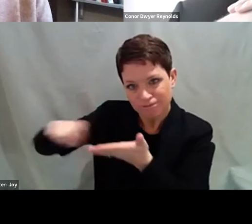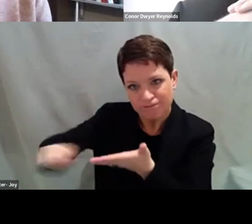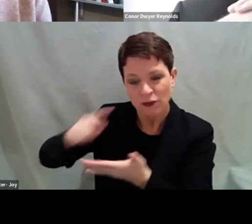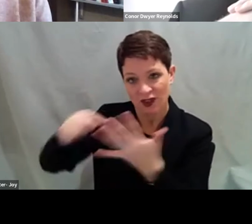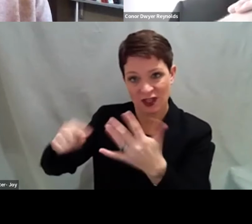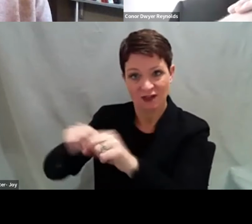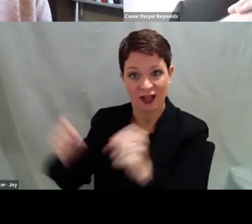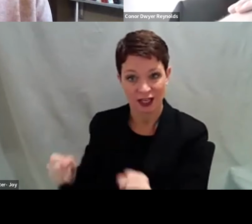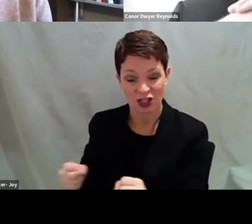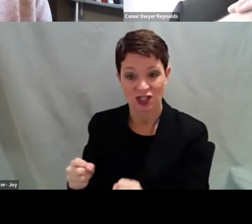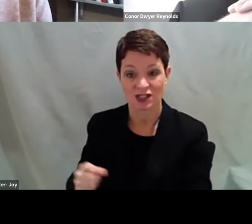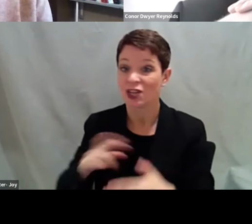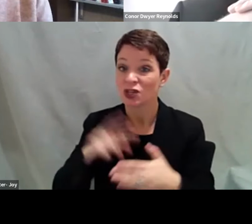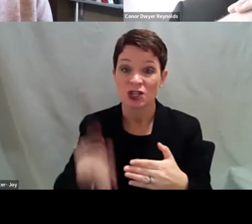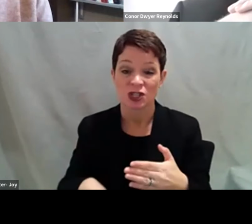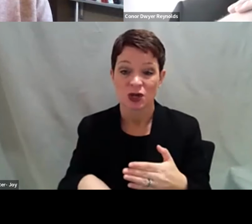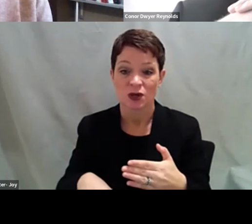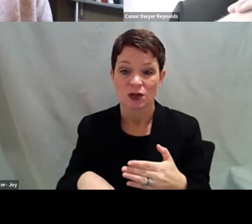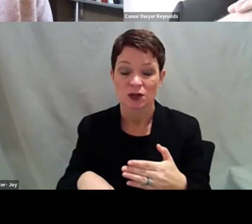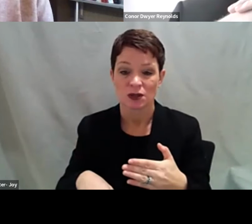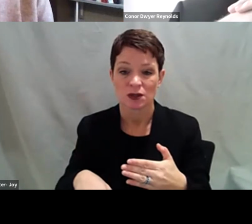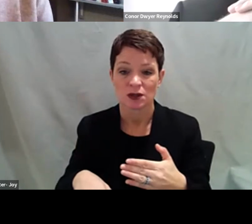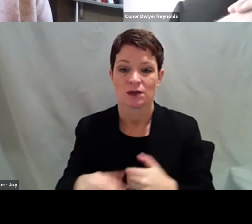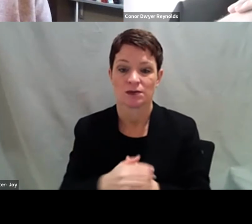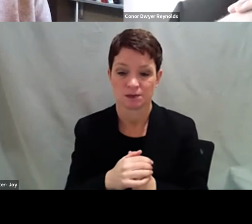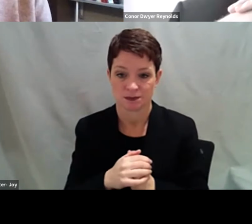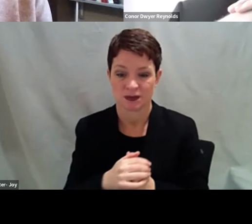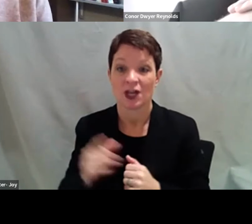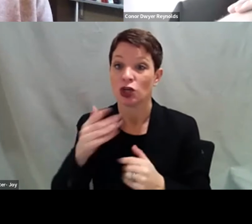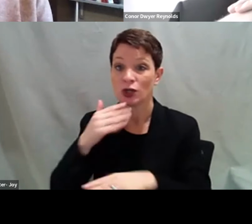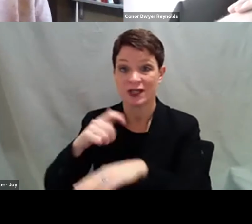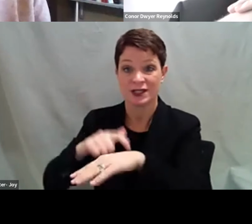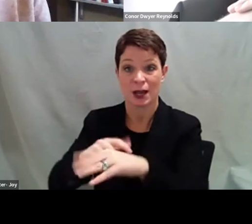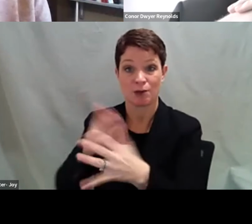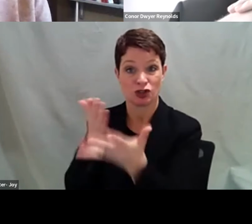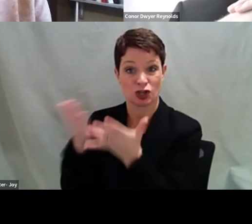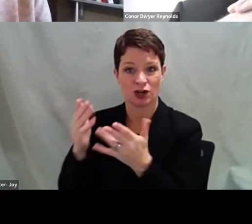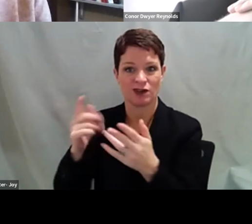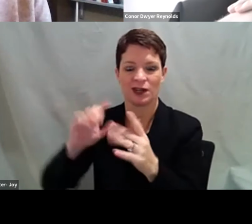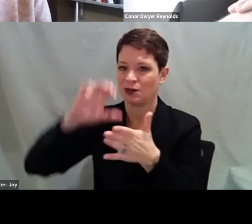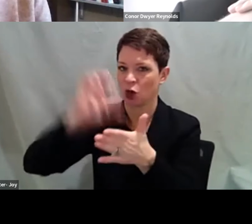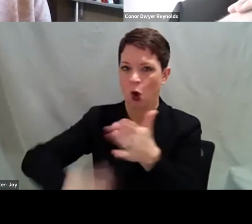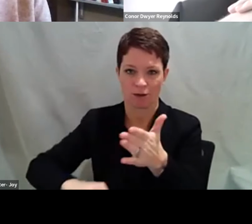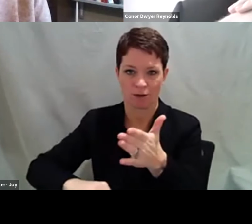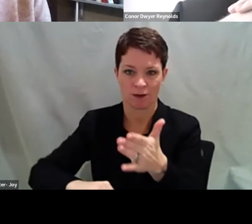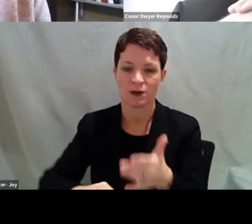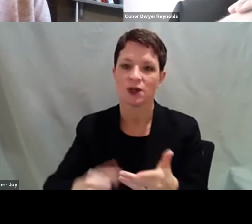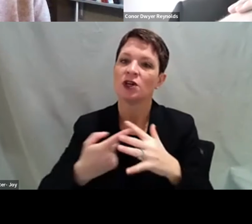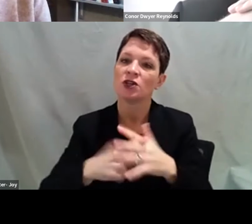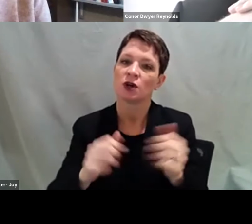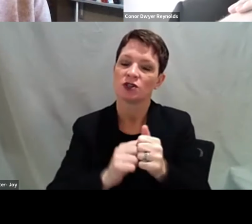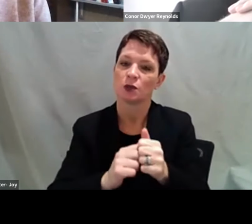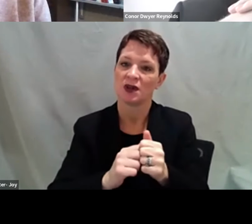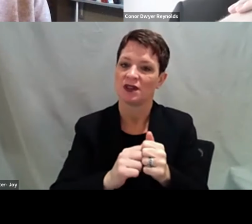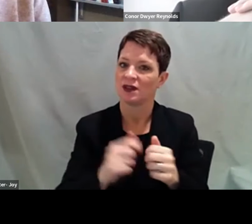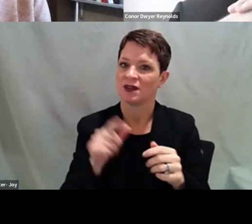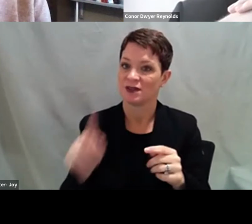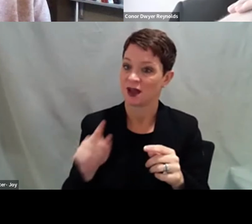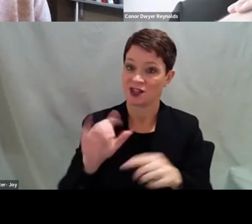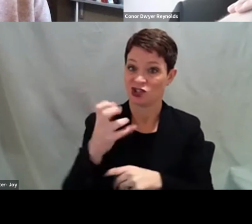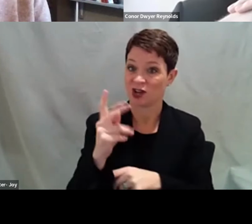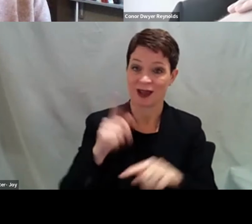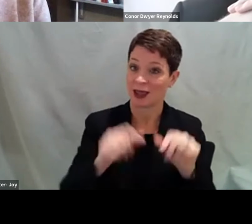violations, Jack lost good time. So the above account starts with the deficiency framing. Jack is not able